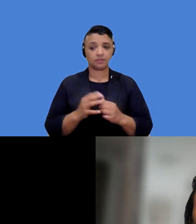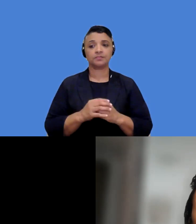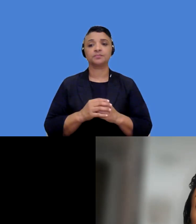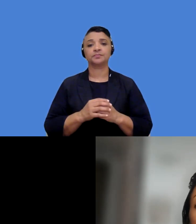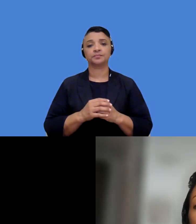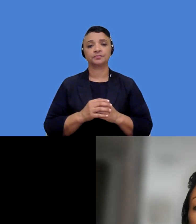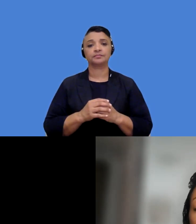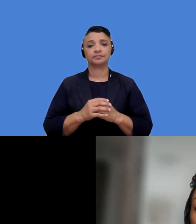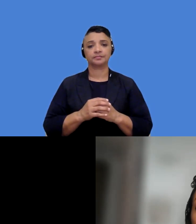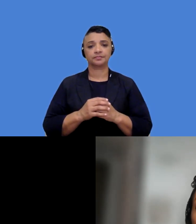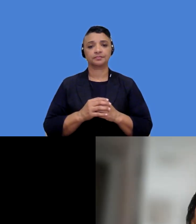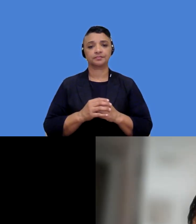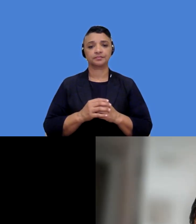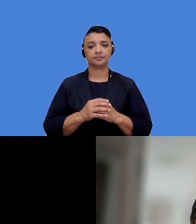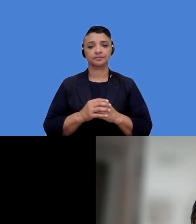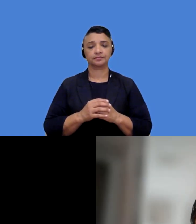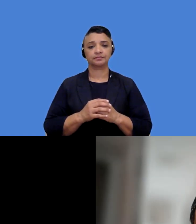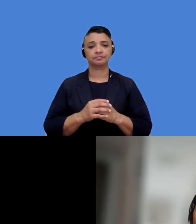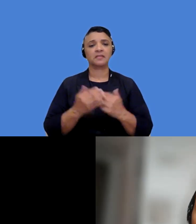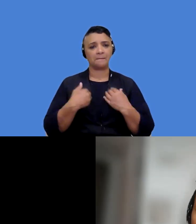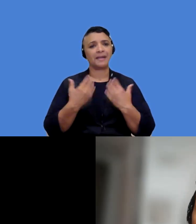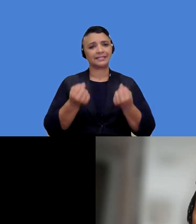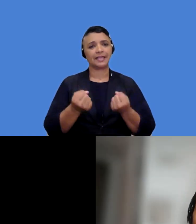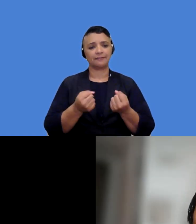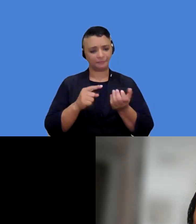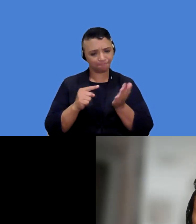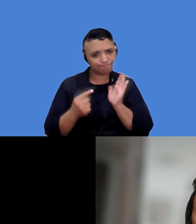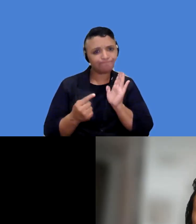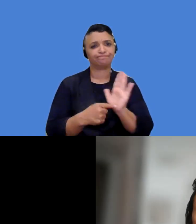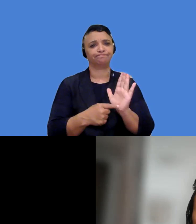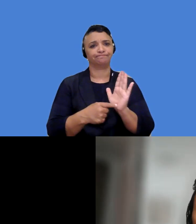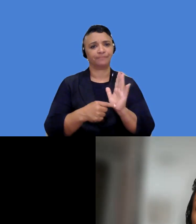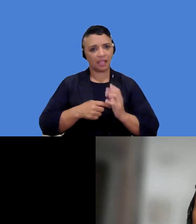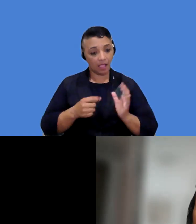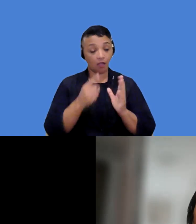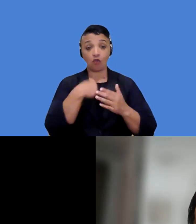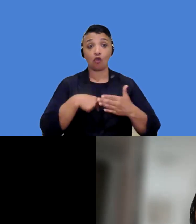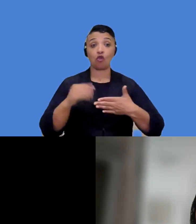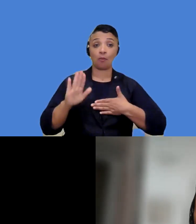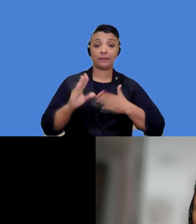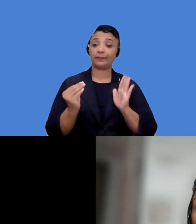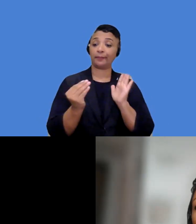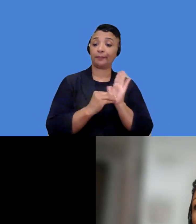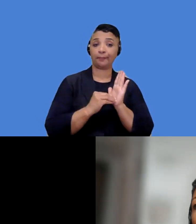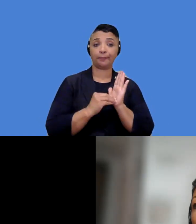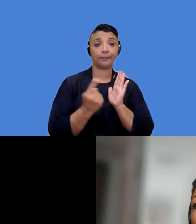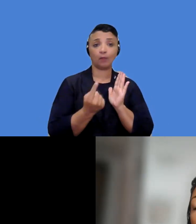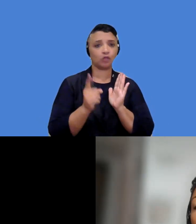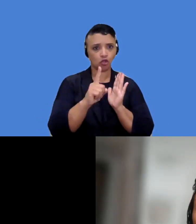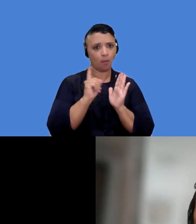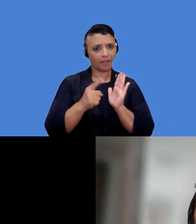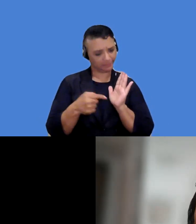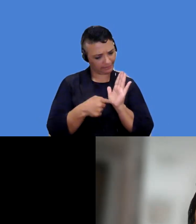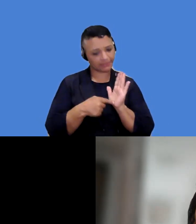of concrete and actionable commitments. For this cycle, we